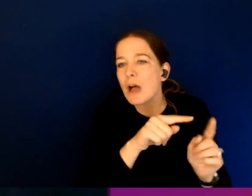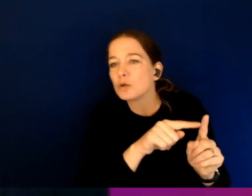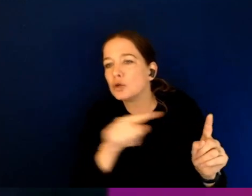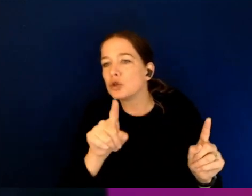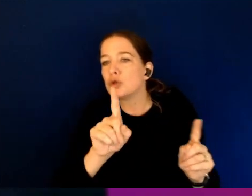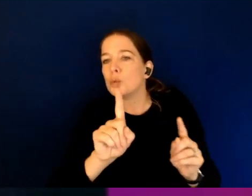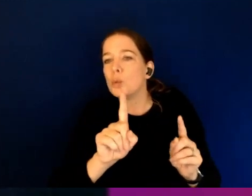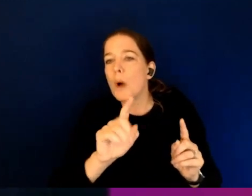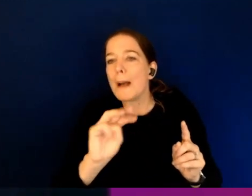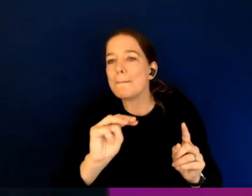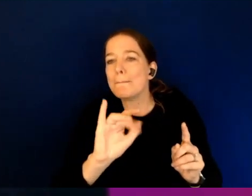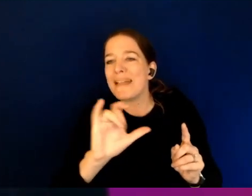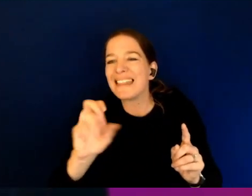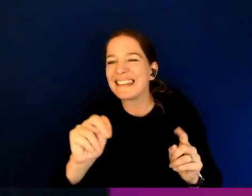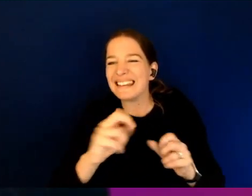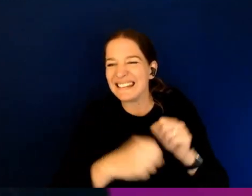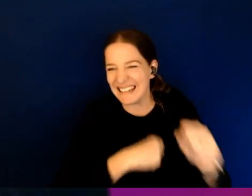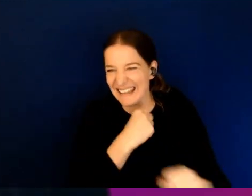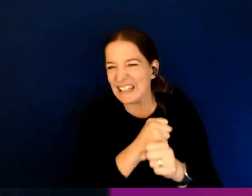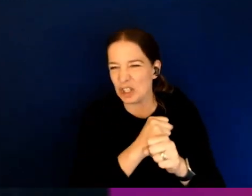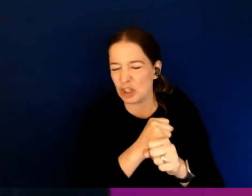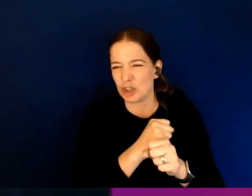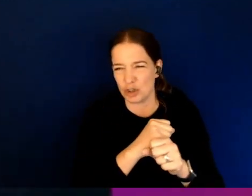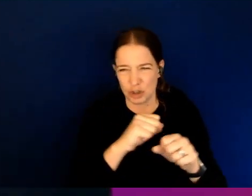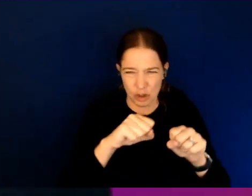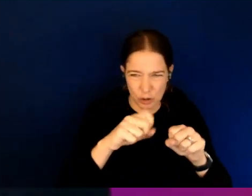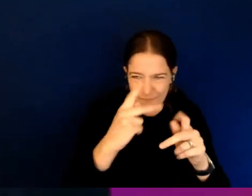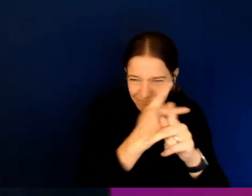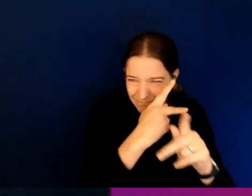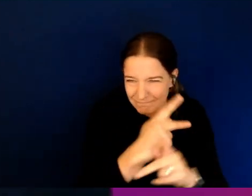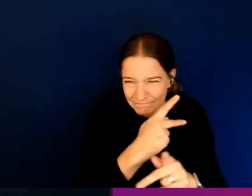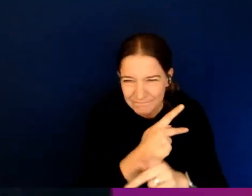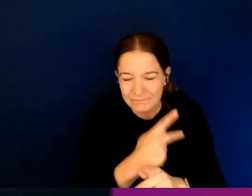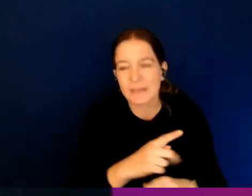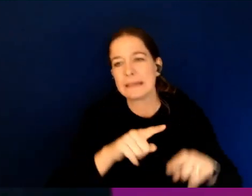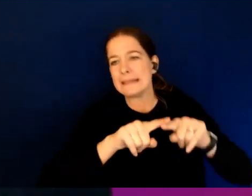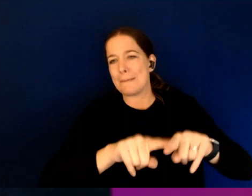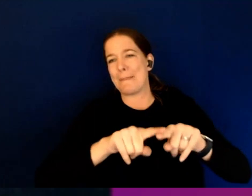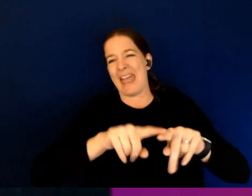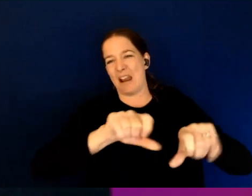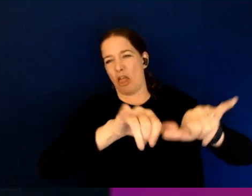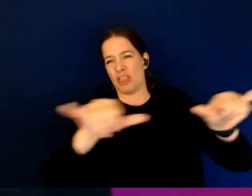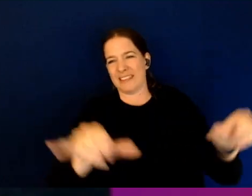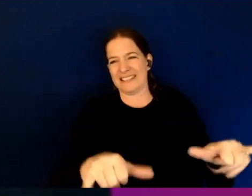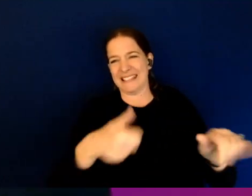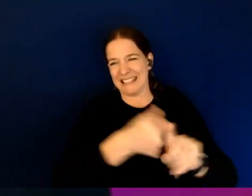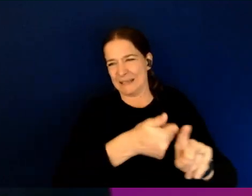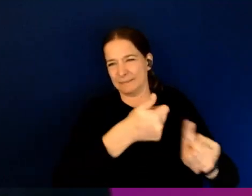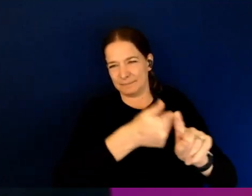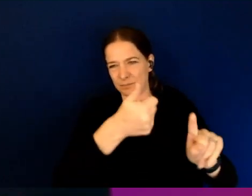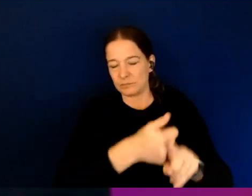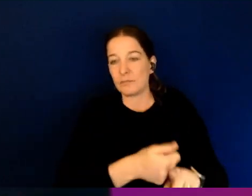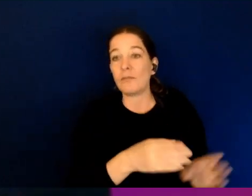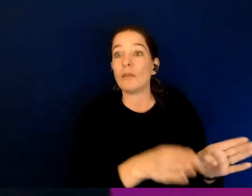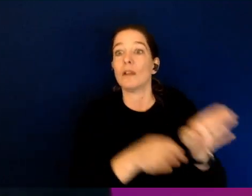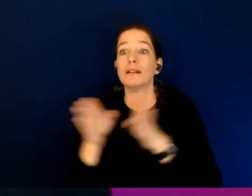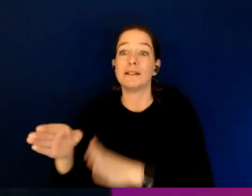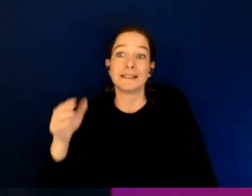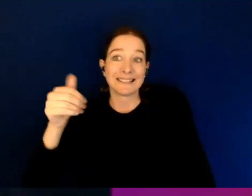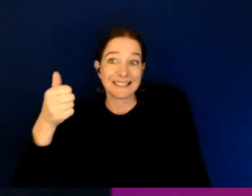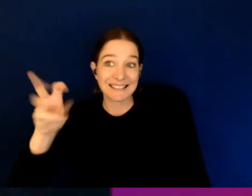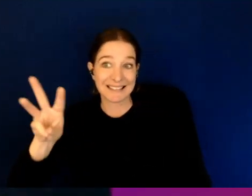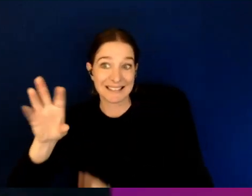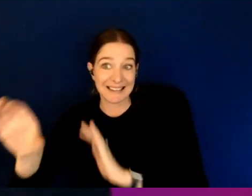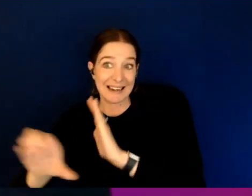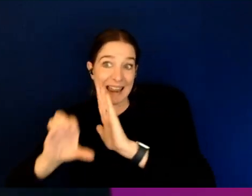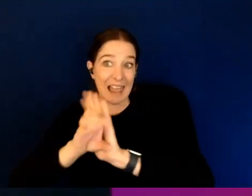70,000 to 1 million years to crack, depending on the system. While, you know, 16 character passwords